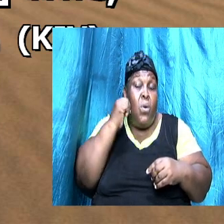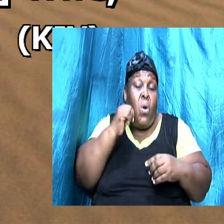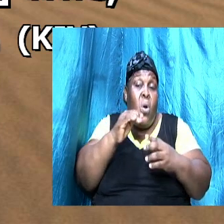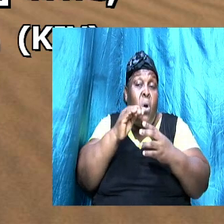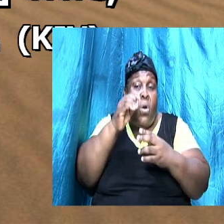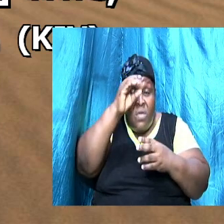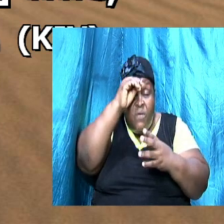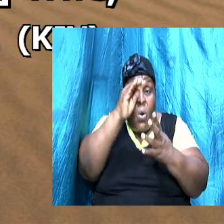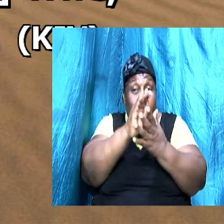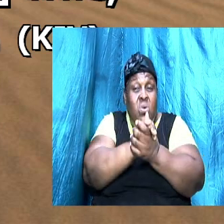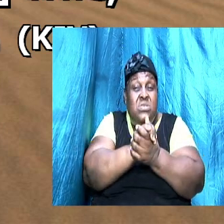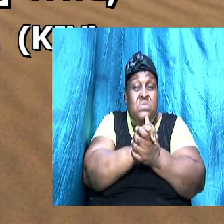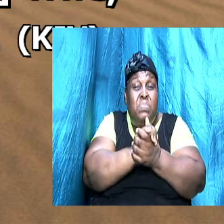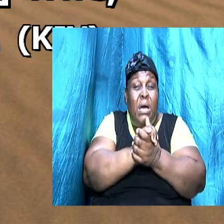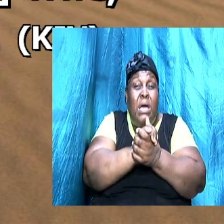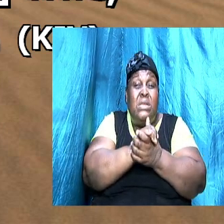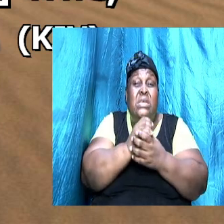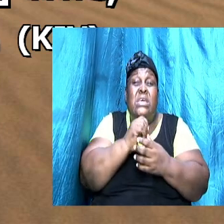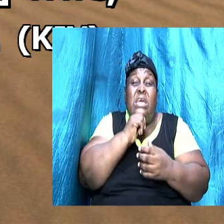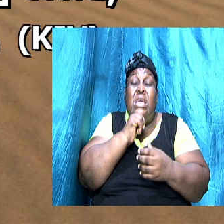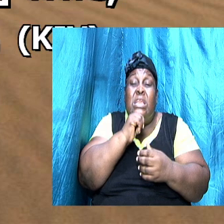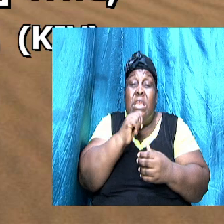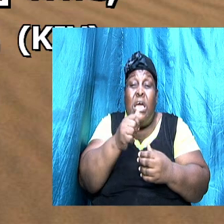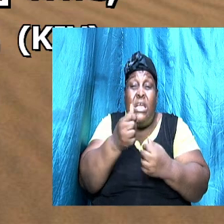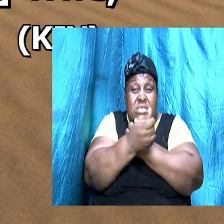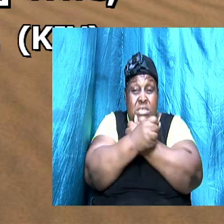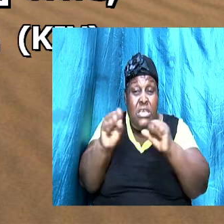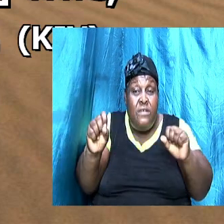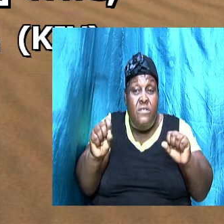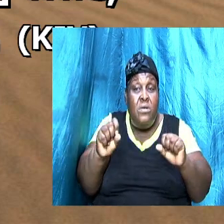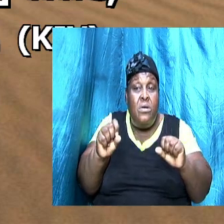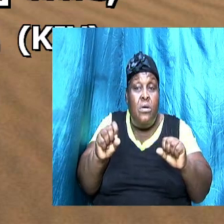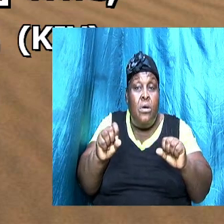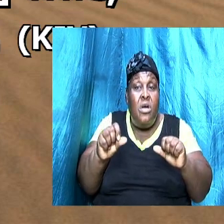you married and get saved, and you save now your husband and saved, stay with him.